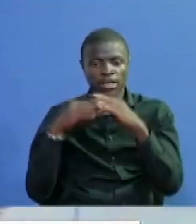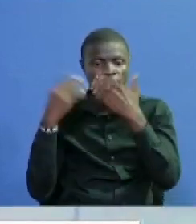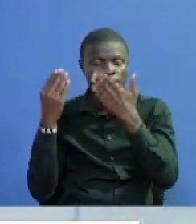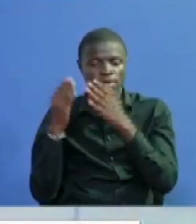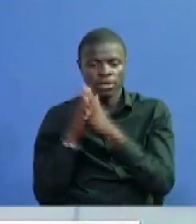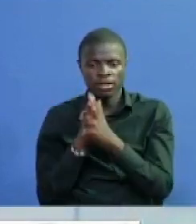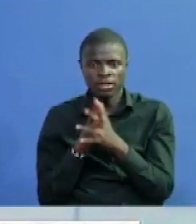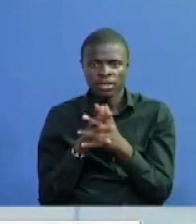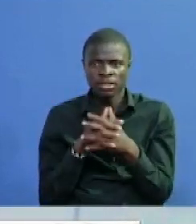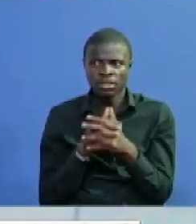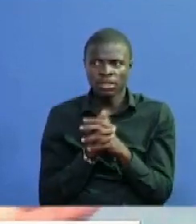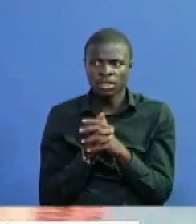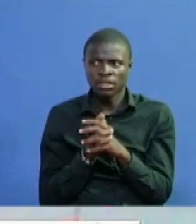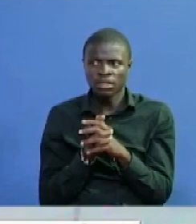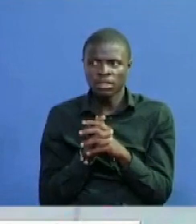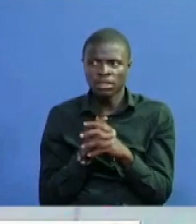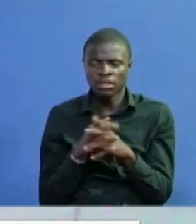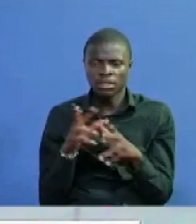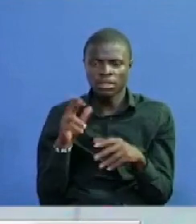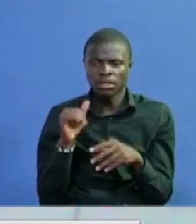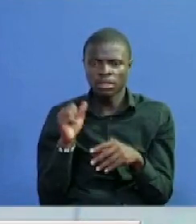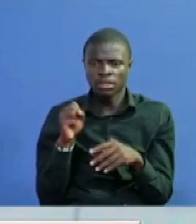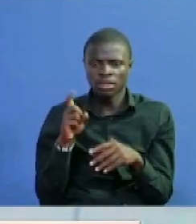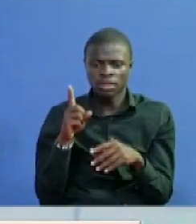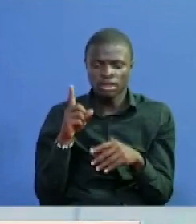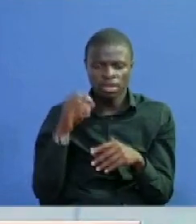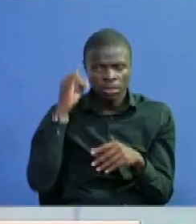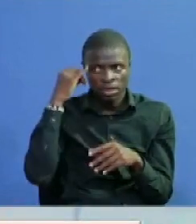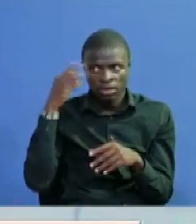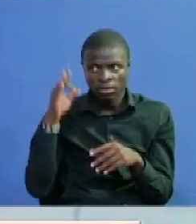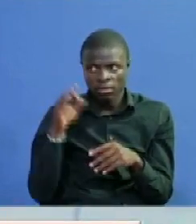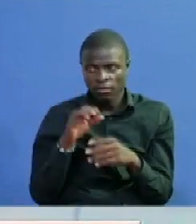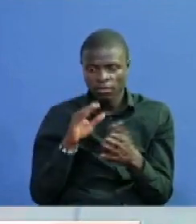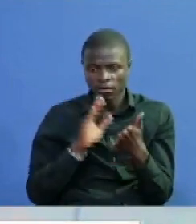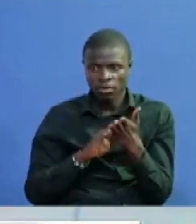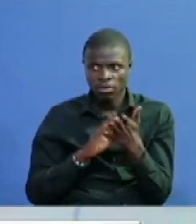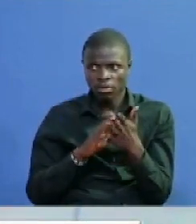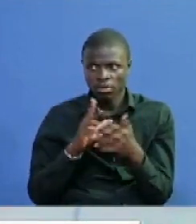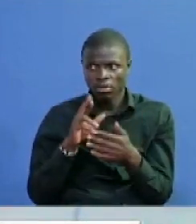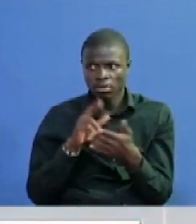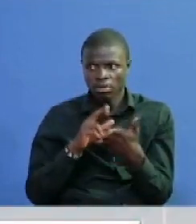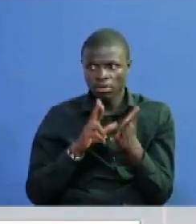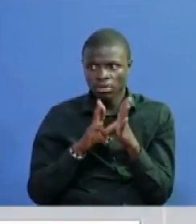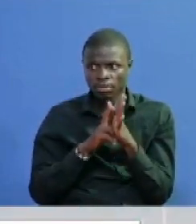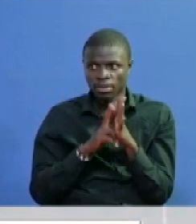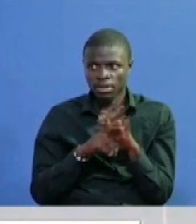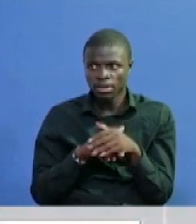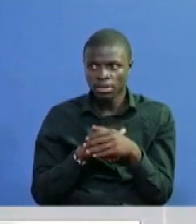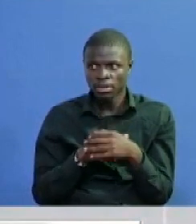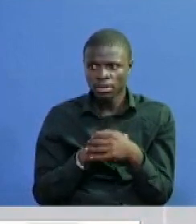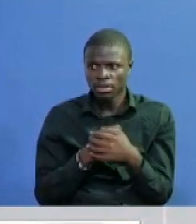or wherever. It has issues of copyright. So no server, and there was a letter. They wrote a letter. Is there proof? There